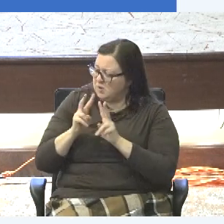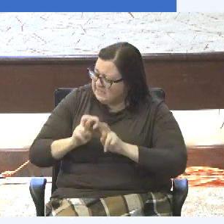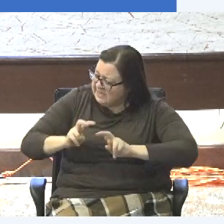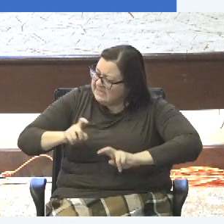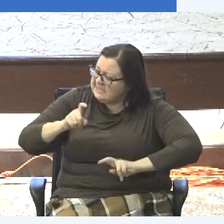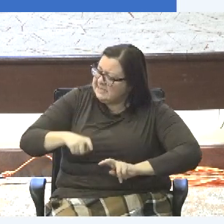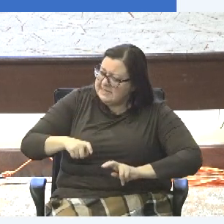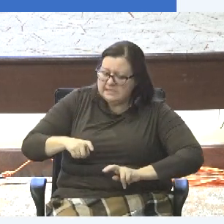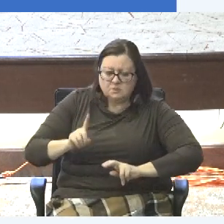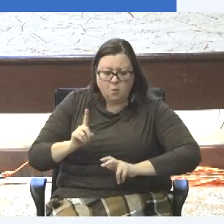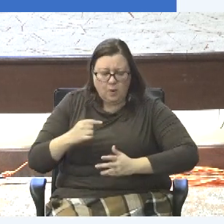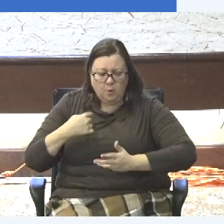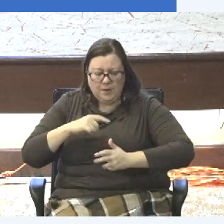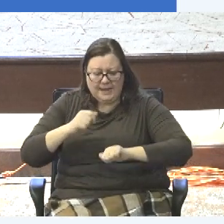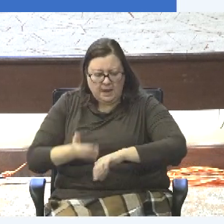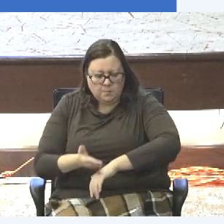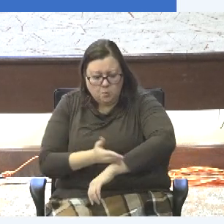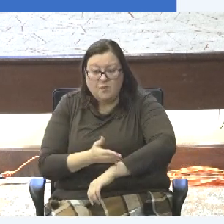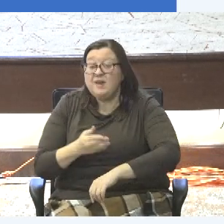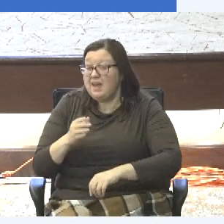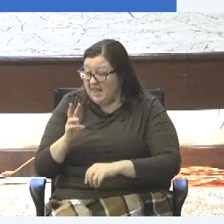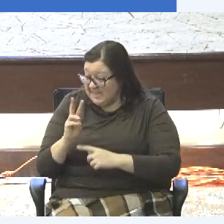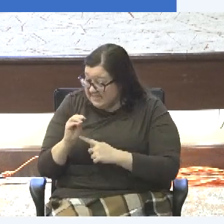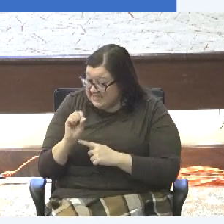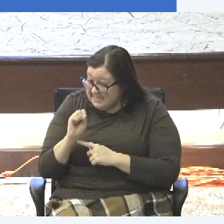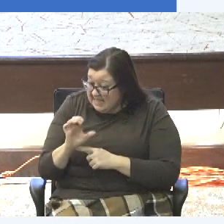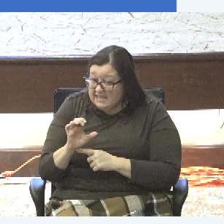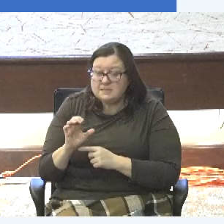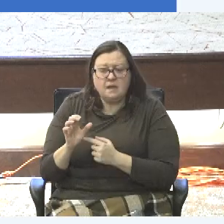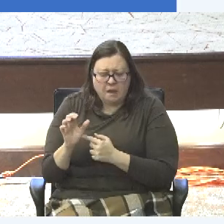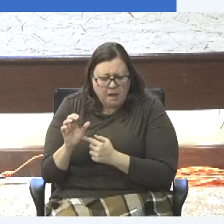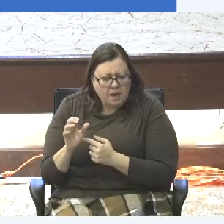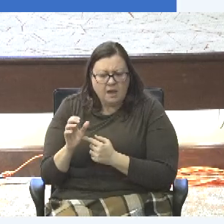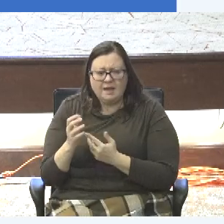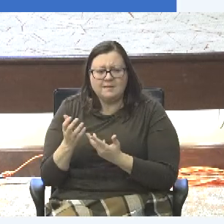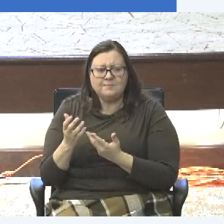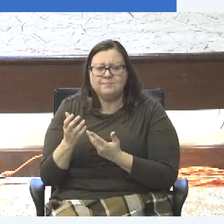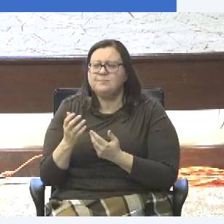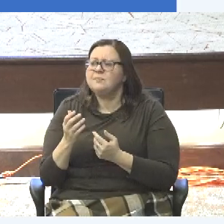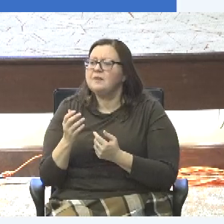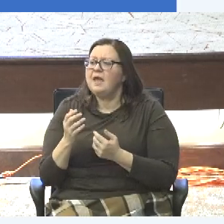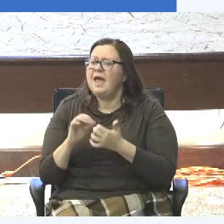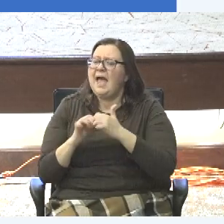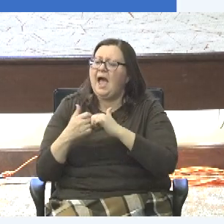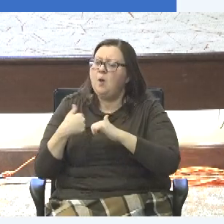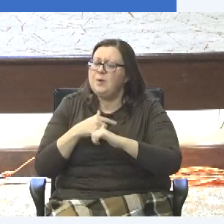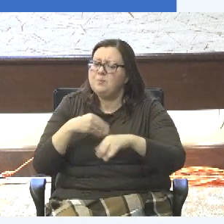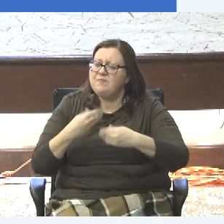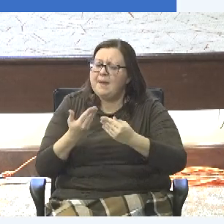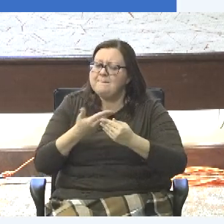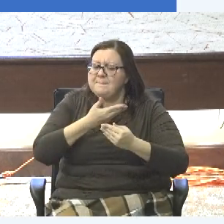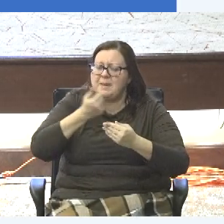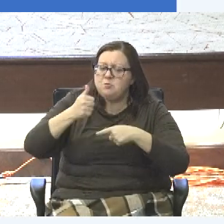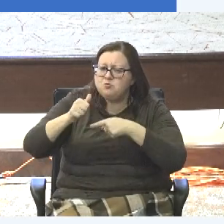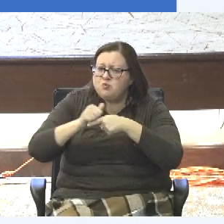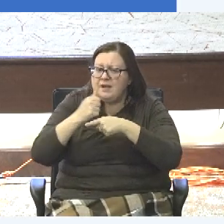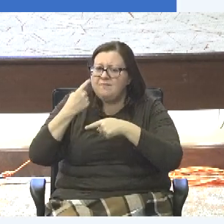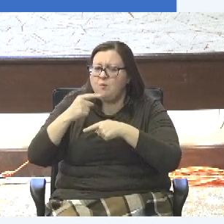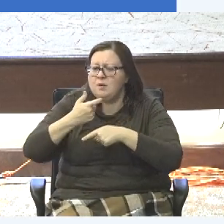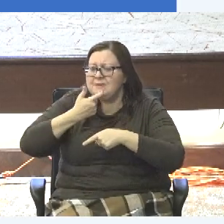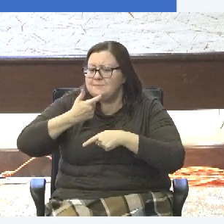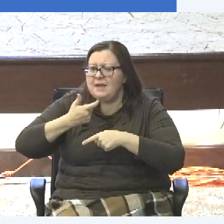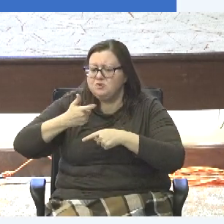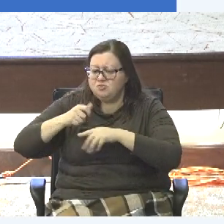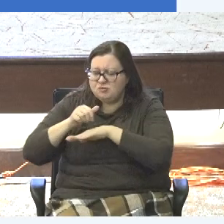calls dispatched within that 60 seconds I mentioned. Is there opportunity to provide a higher level of training to our dispatchers? And so we're going to assess that as